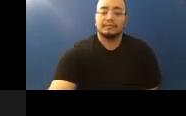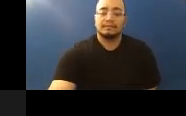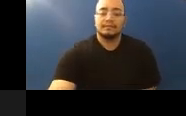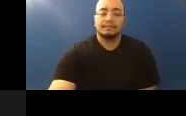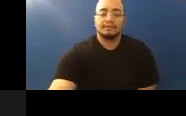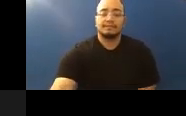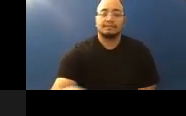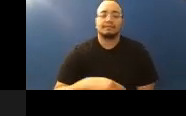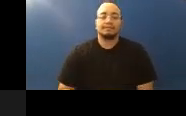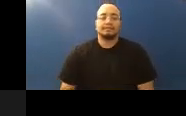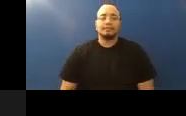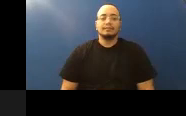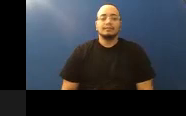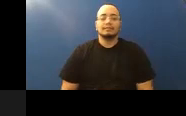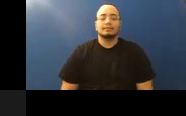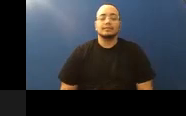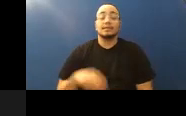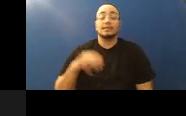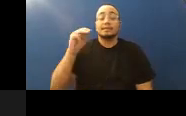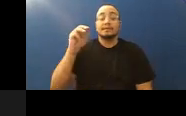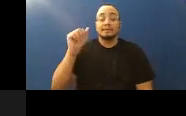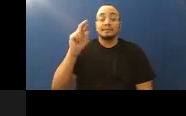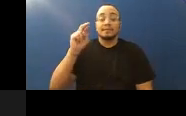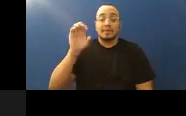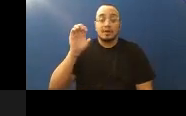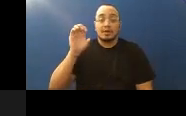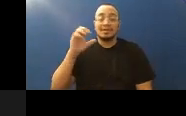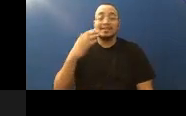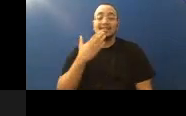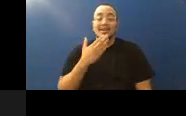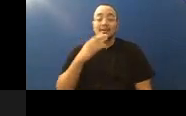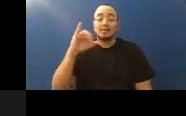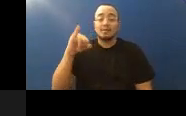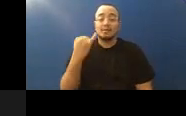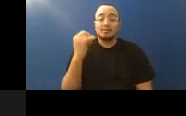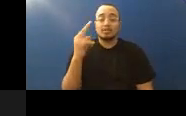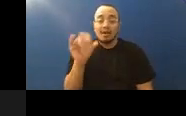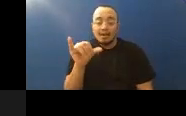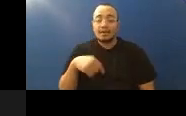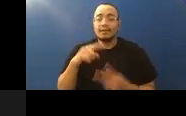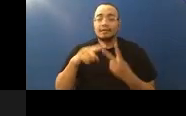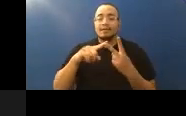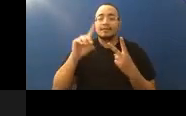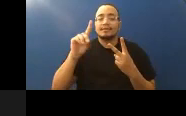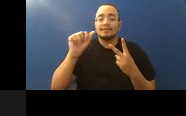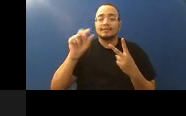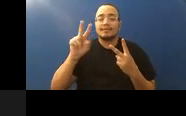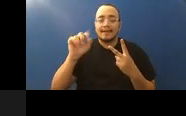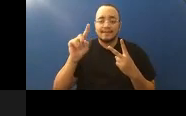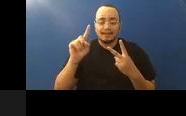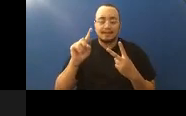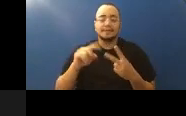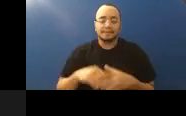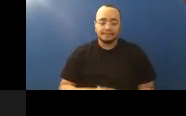Really appreciate that. And thank you to you as well, David. One of the things that